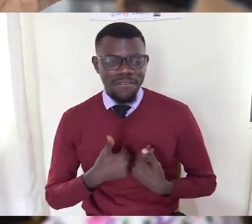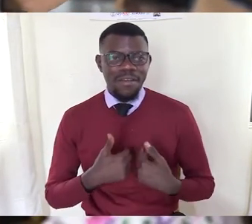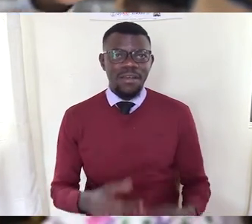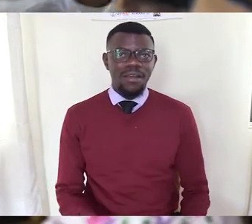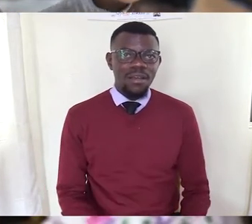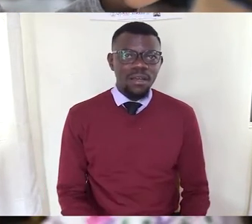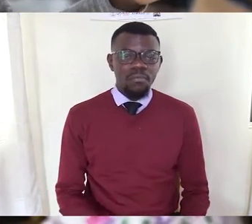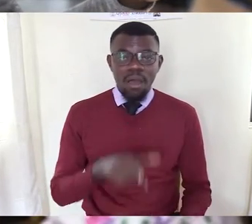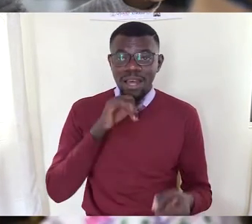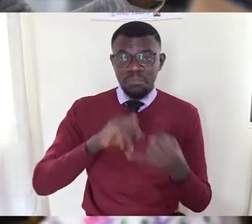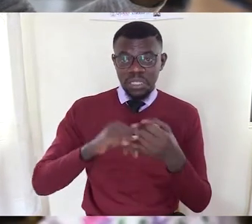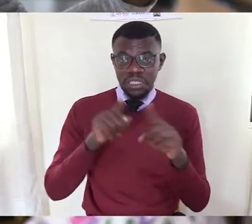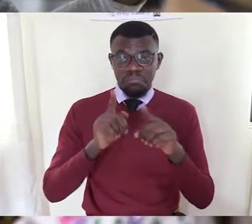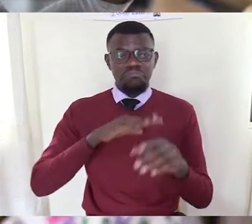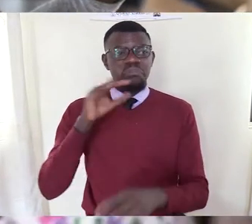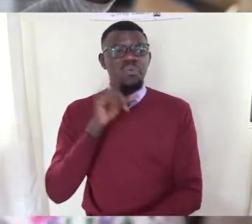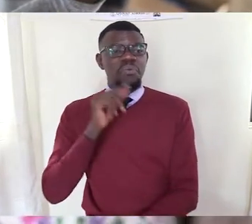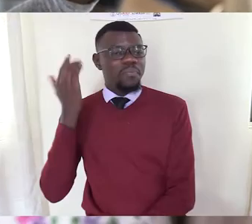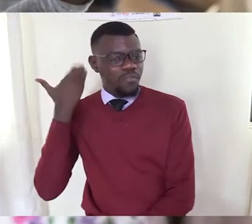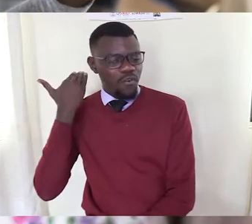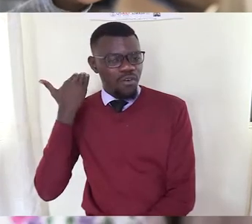And the husband died.